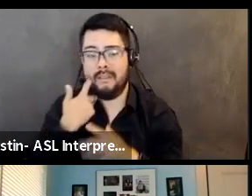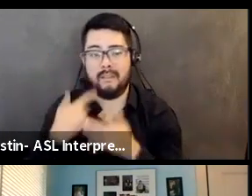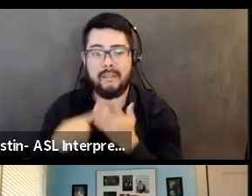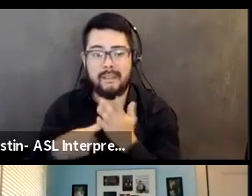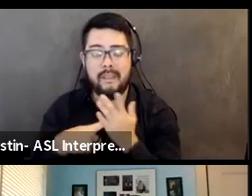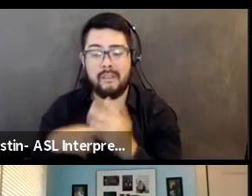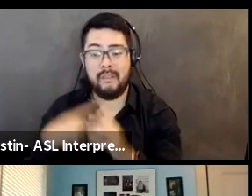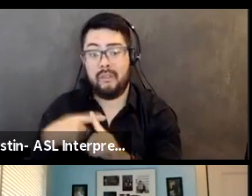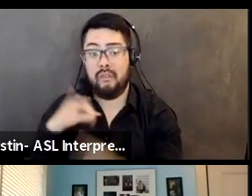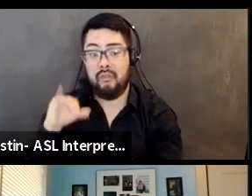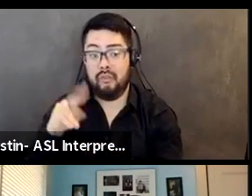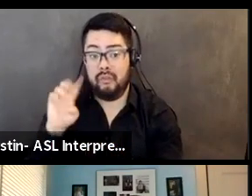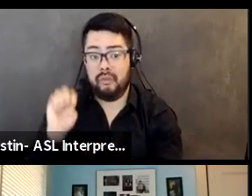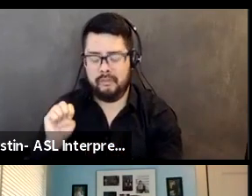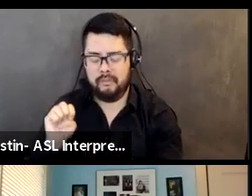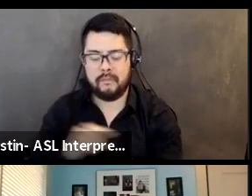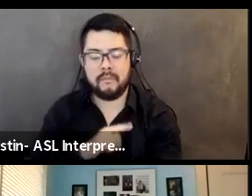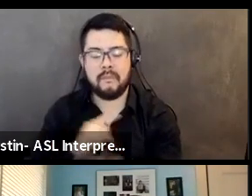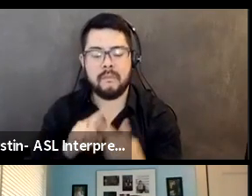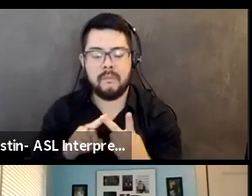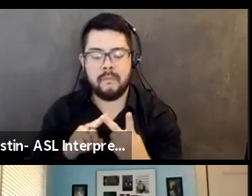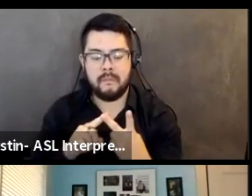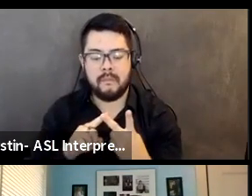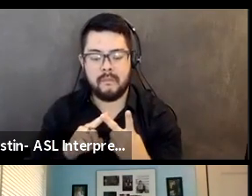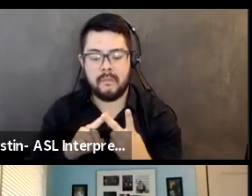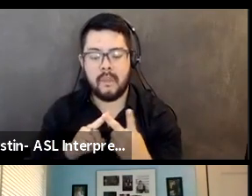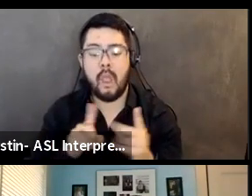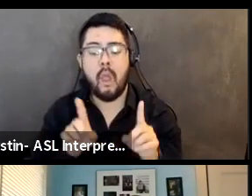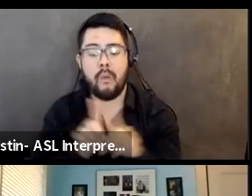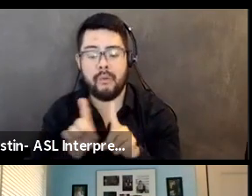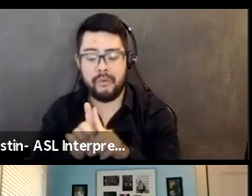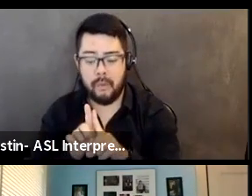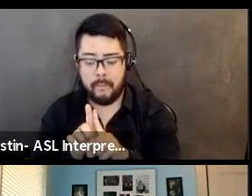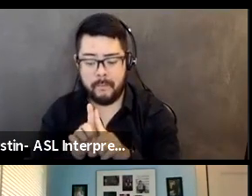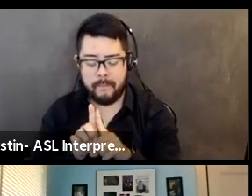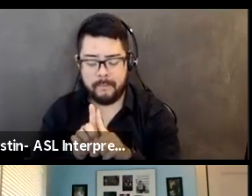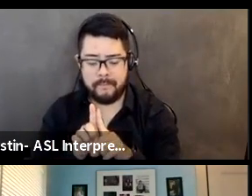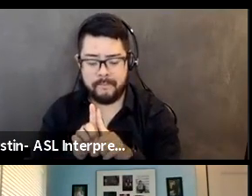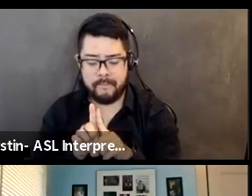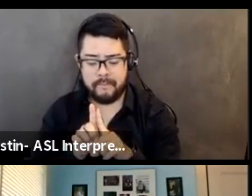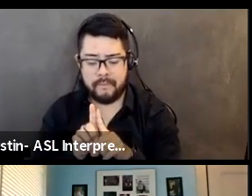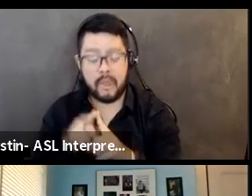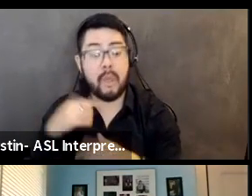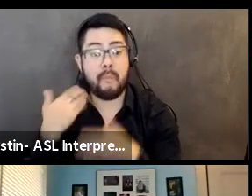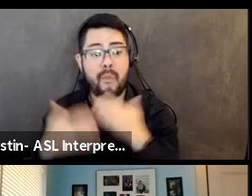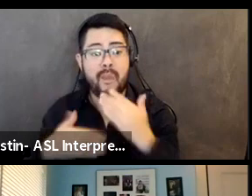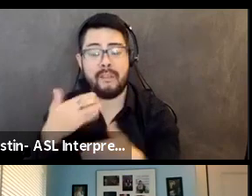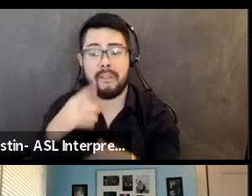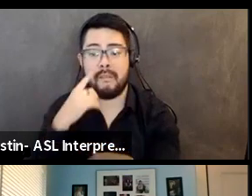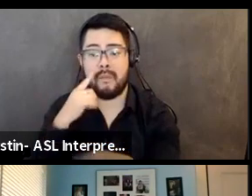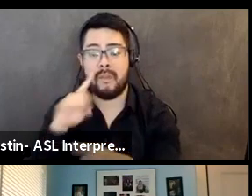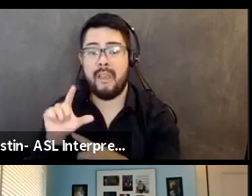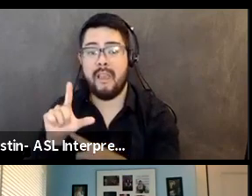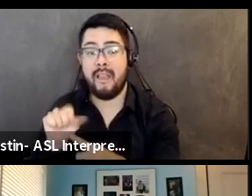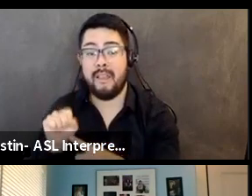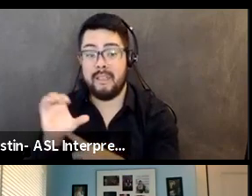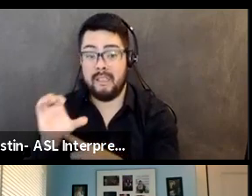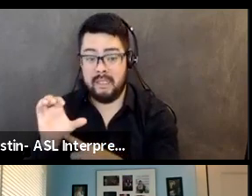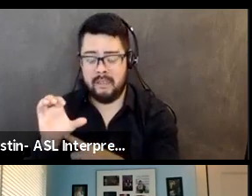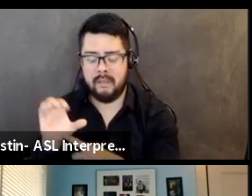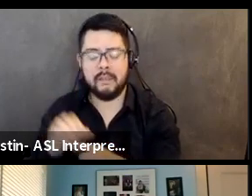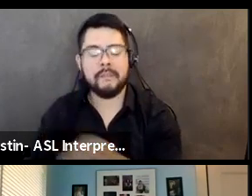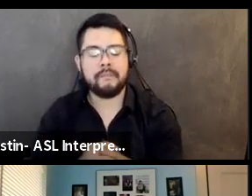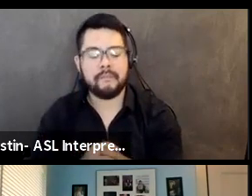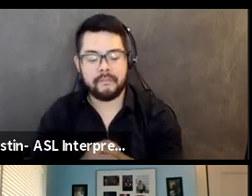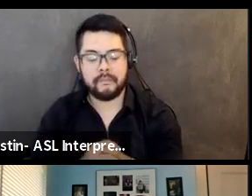june um there's also been movement in terms of the uh the process with lscs and